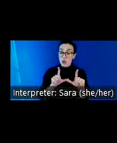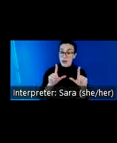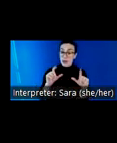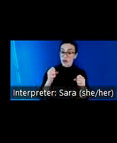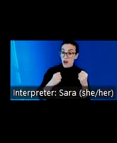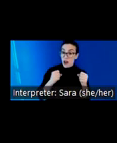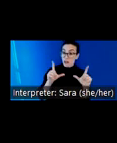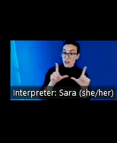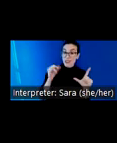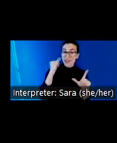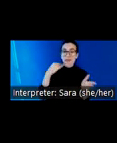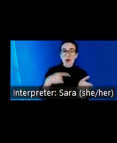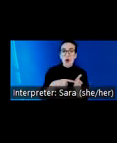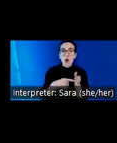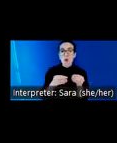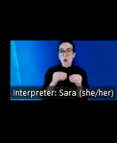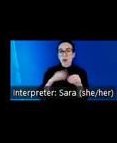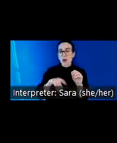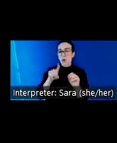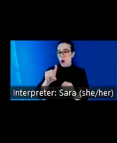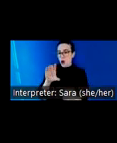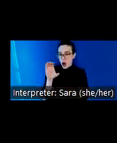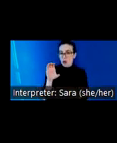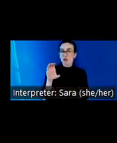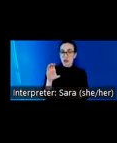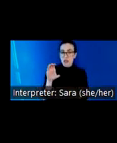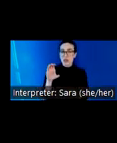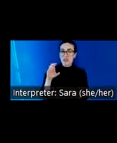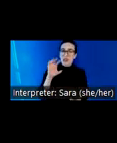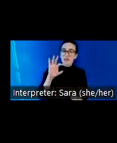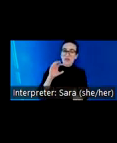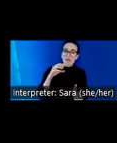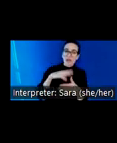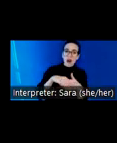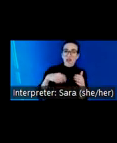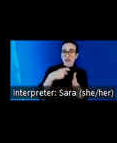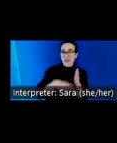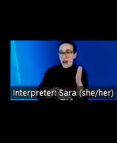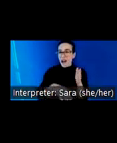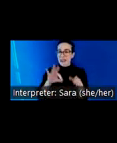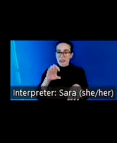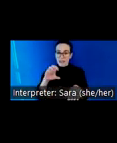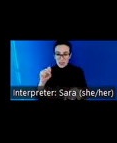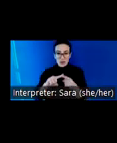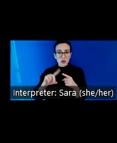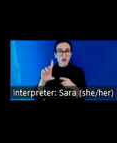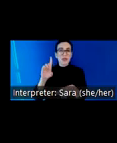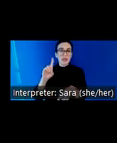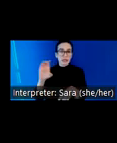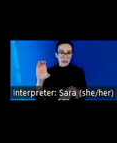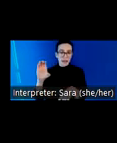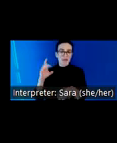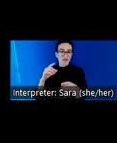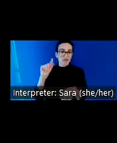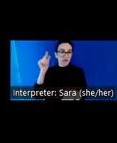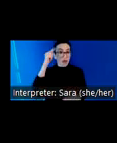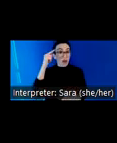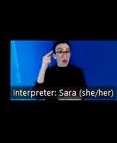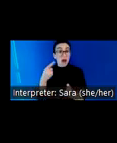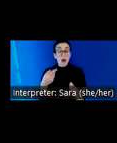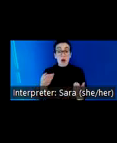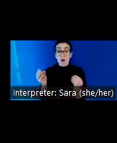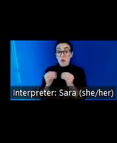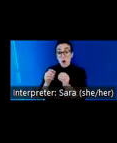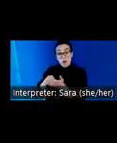district. Under the current law, wealthier residents can simply pay off their fines, while lower income residents who